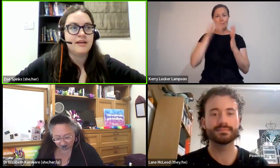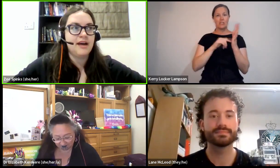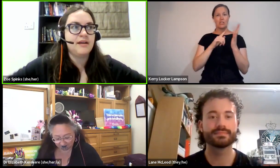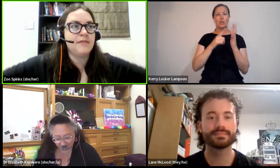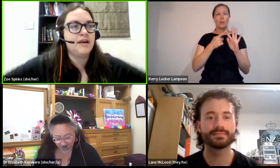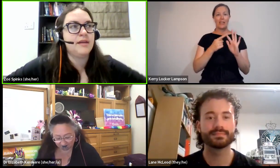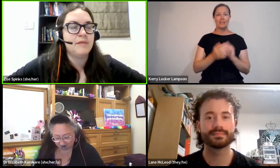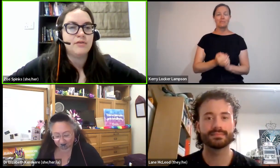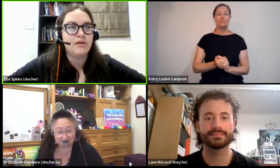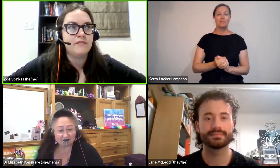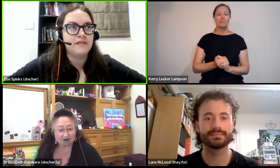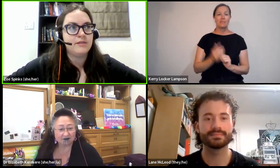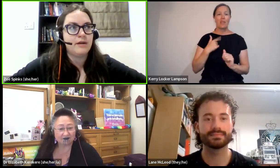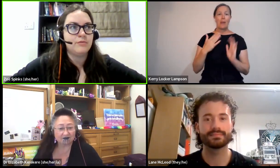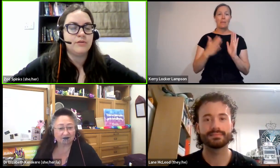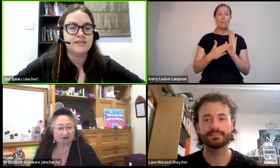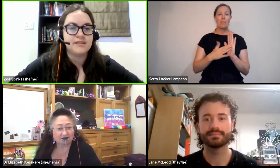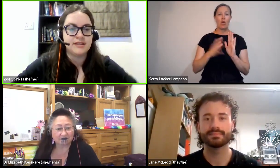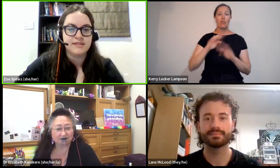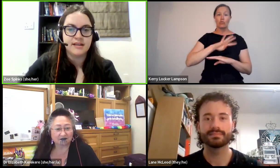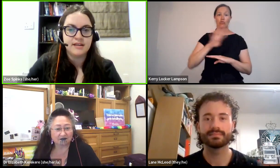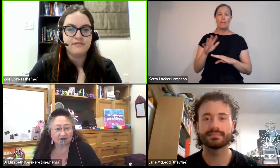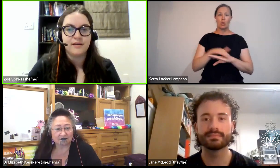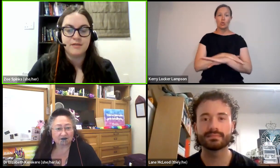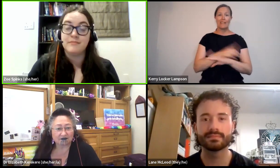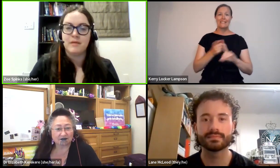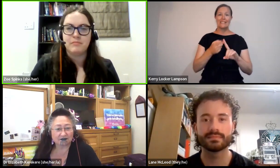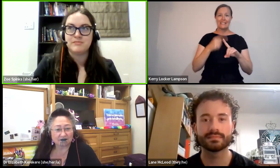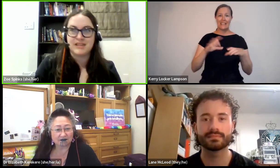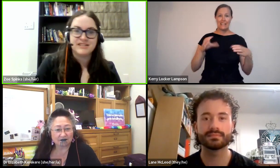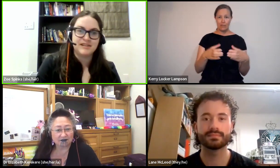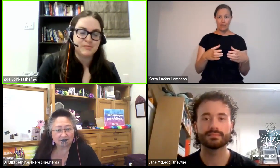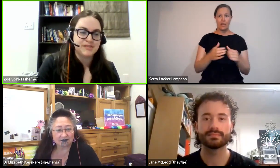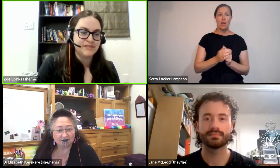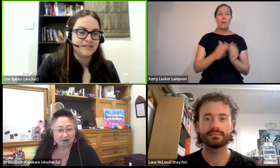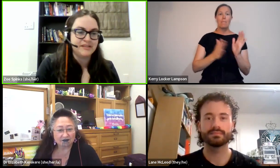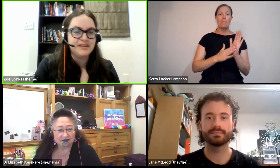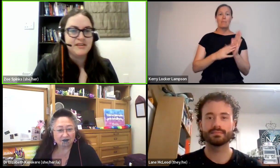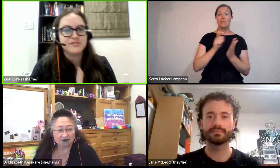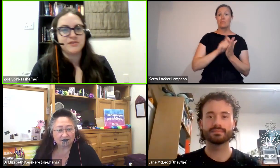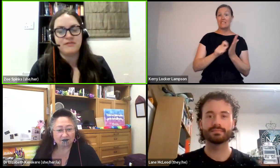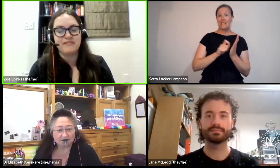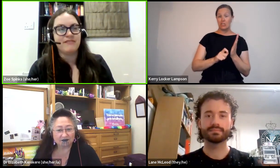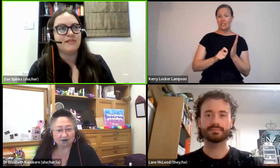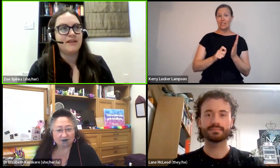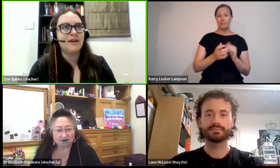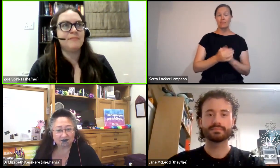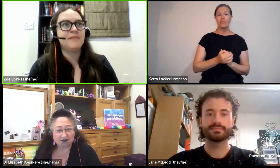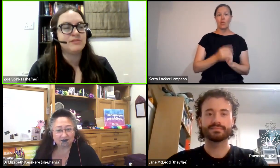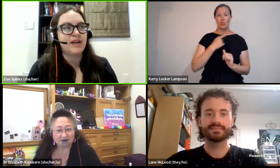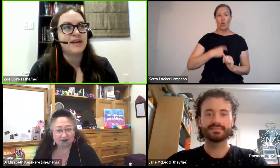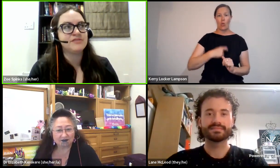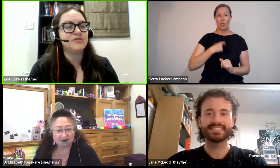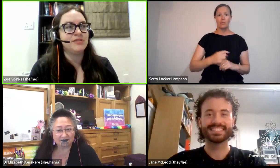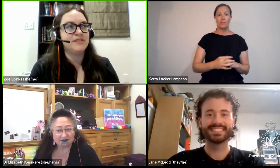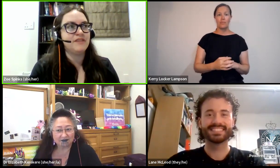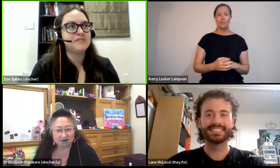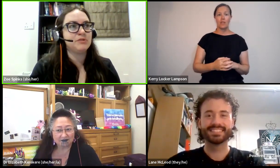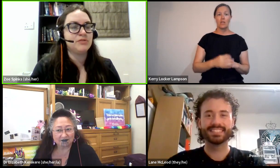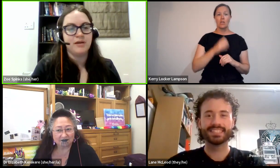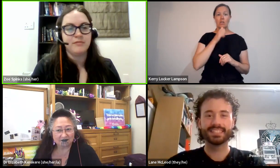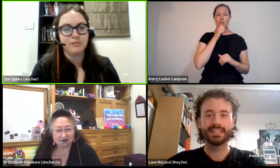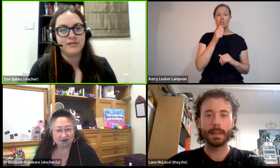I am a member of the Rainbow Greens executive. I'm the membership secretary specifically. So if you've ever asked to join